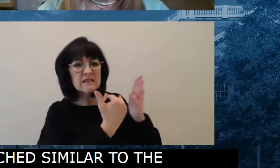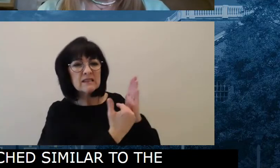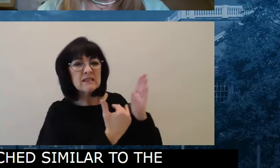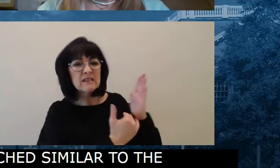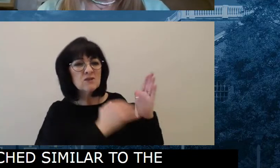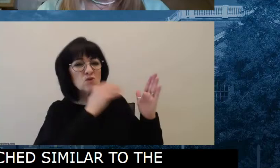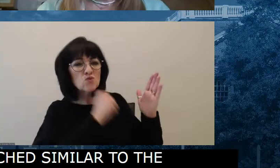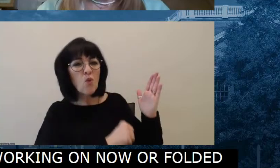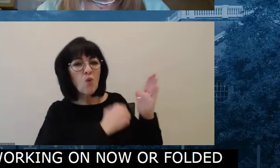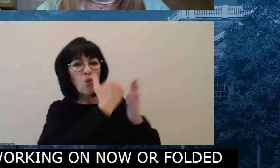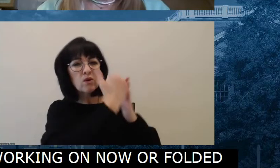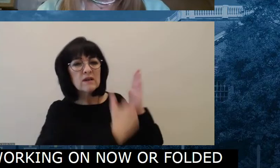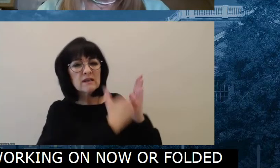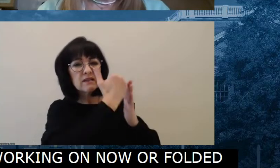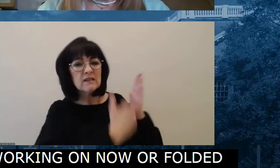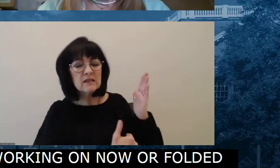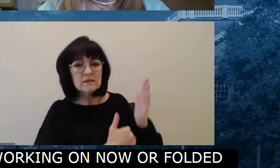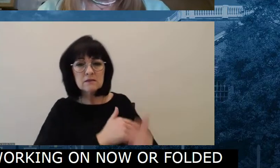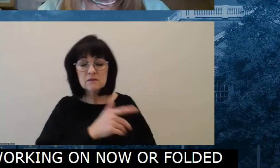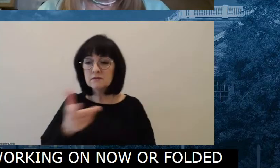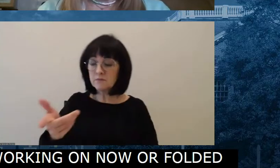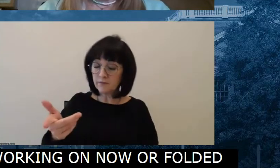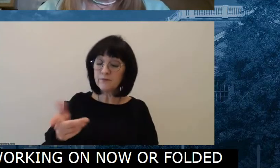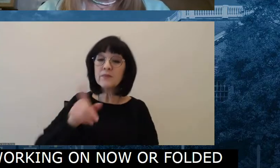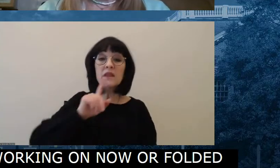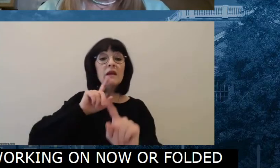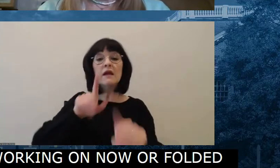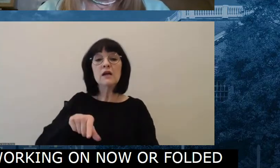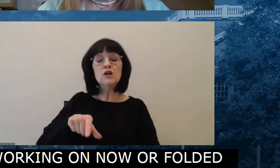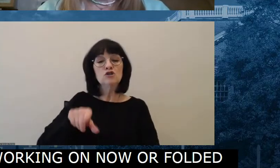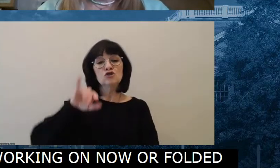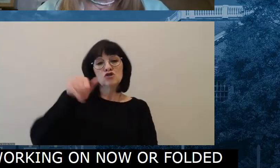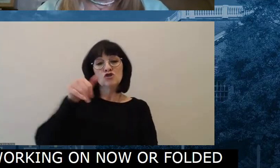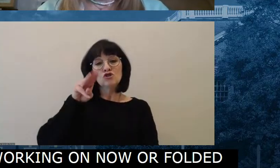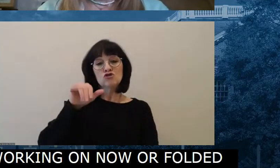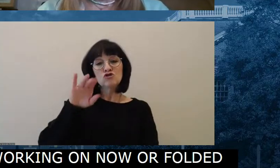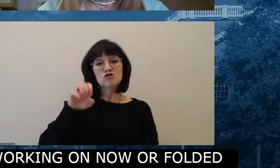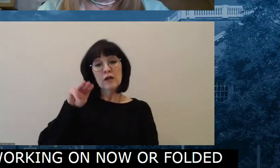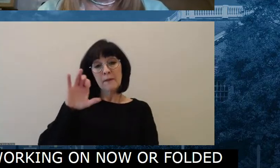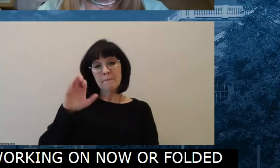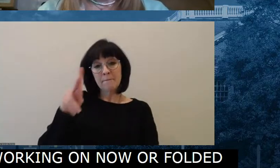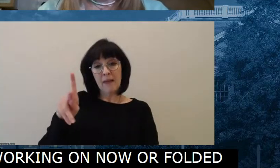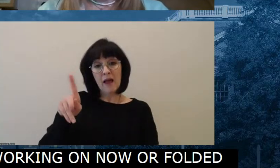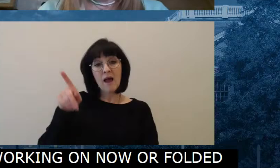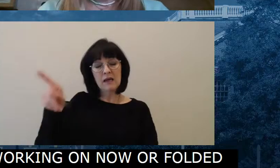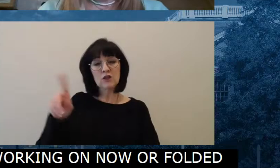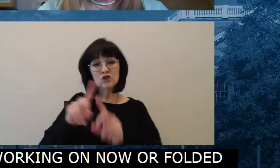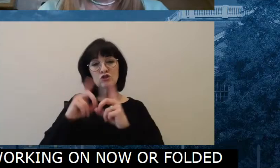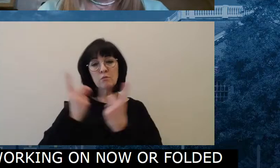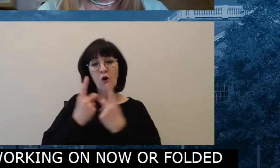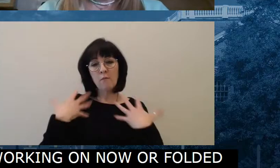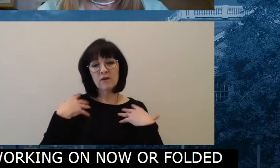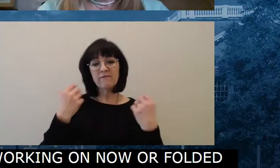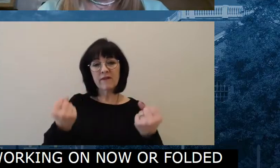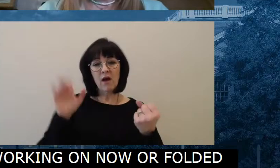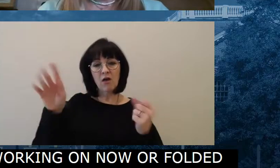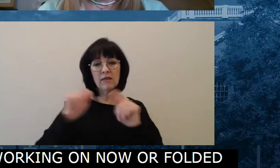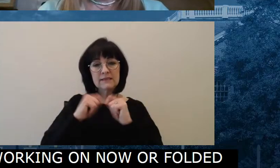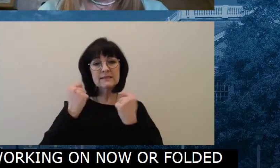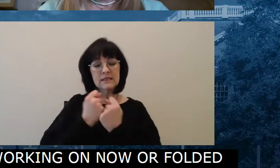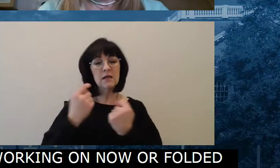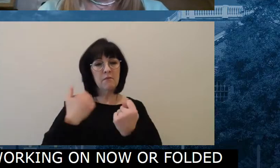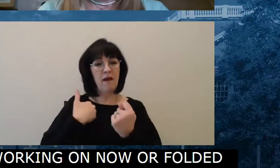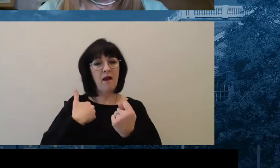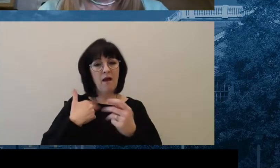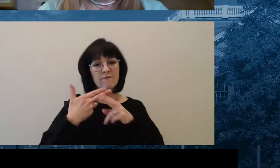1C? Yeah, so Jamie Mack and Public Health, the team, they have a registration process. And I think that I've heard something